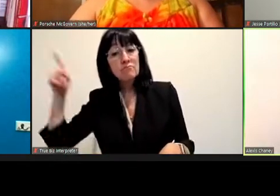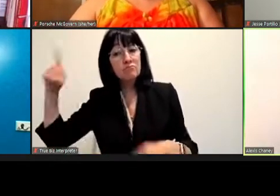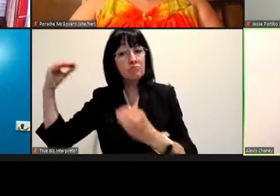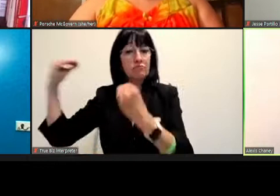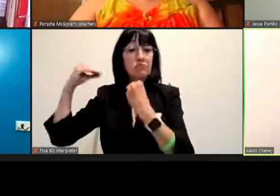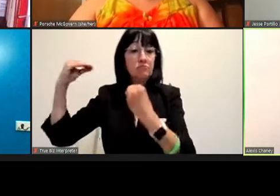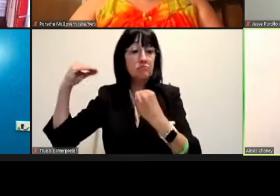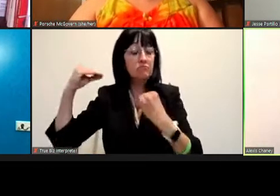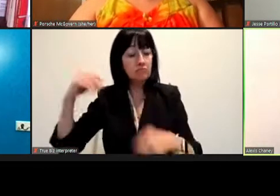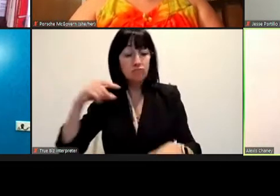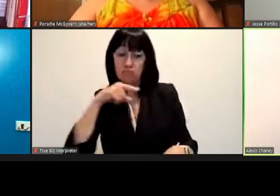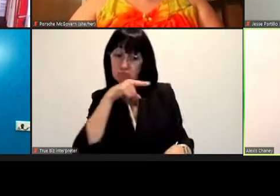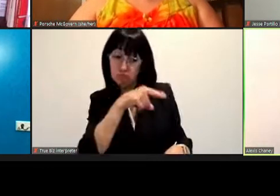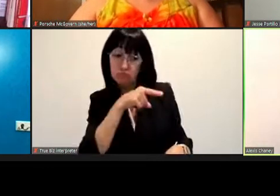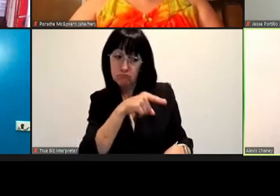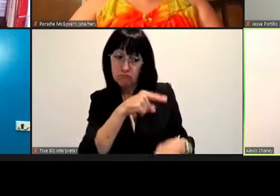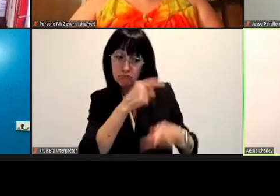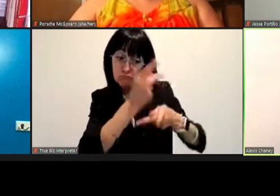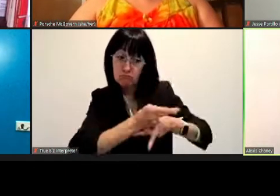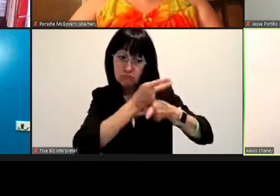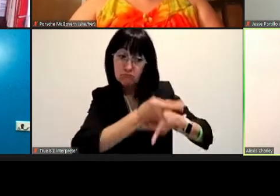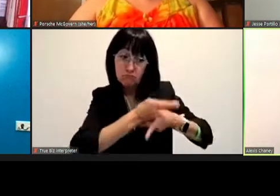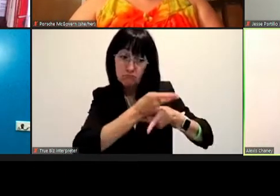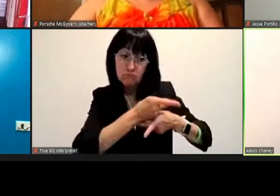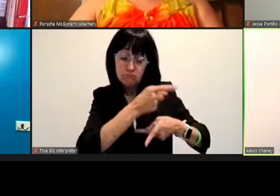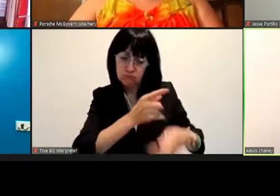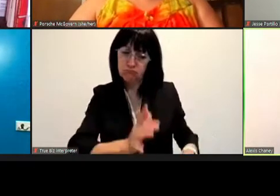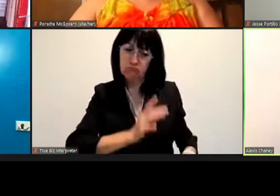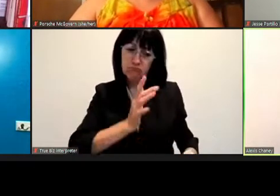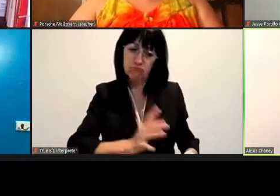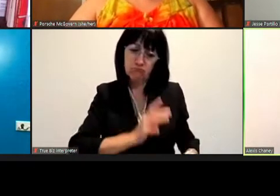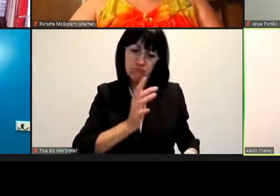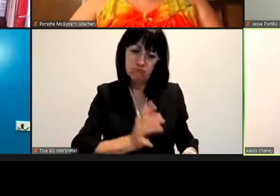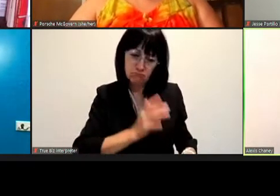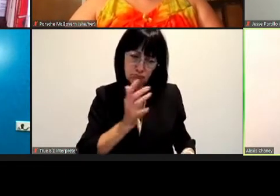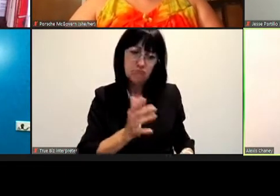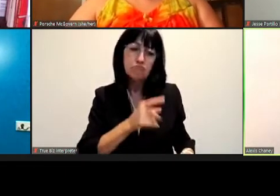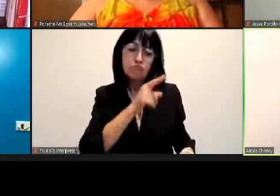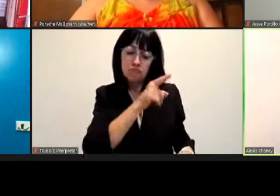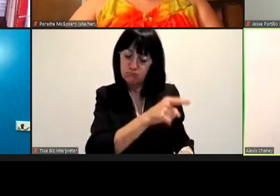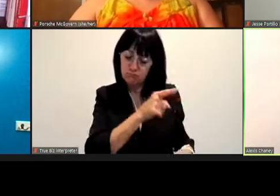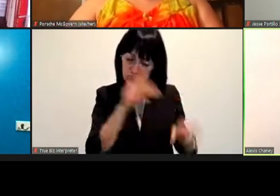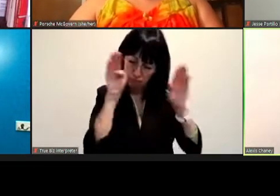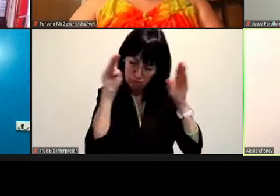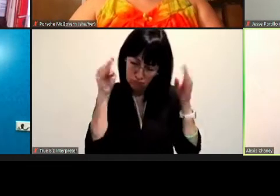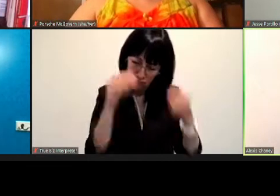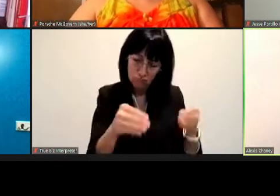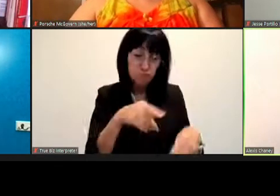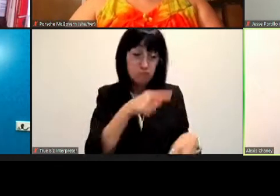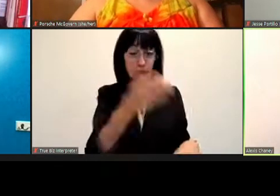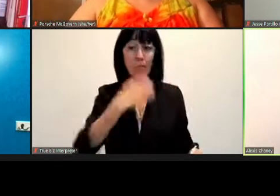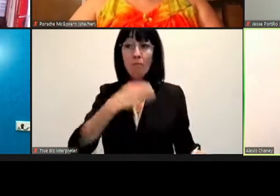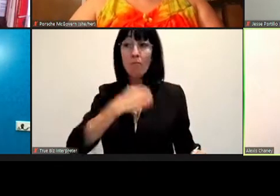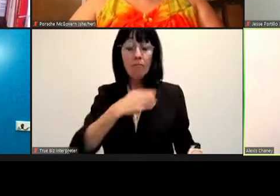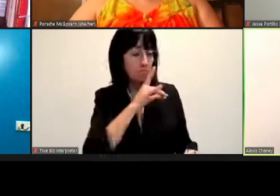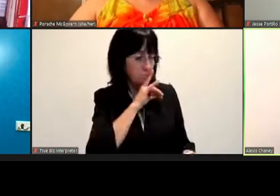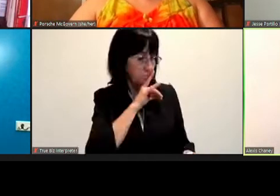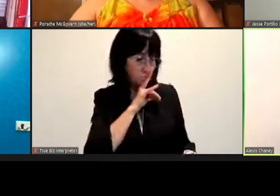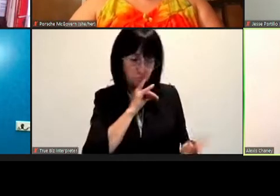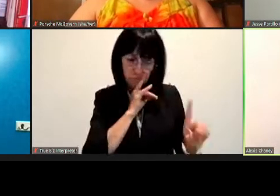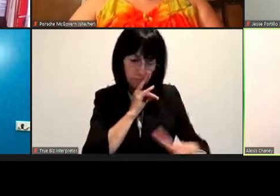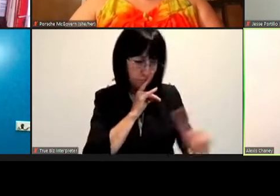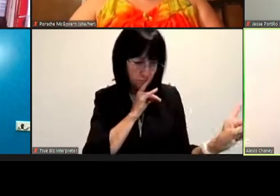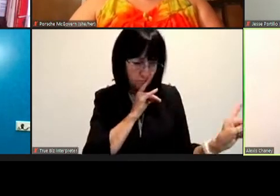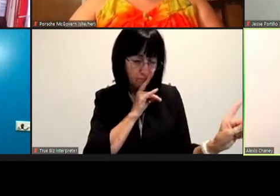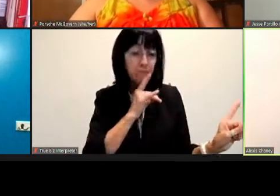like, not necessarily you should be grateful to be there, but that you, if you are going to be in a room that doesn't want you, like try not